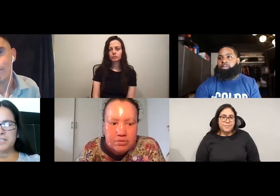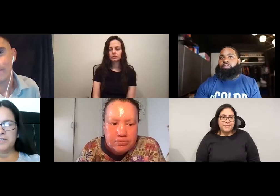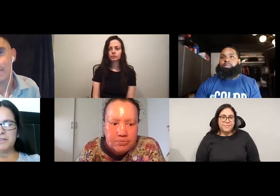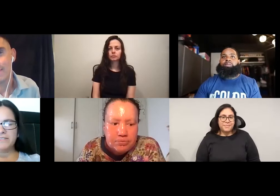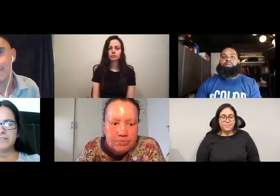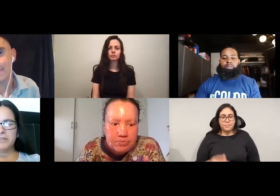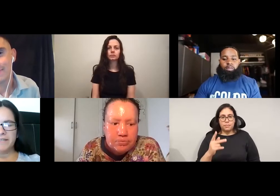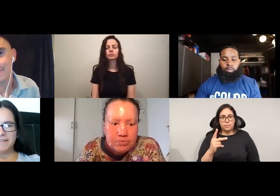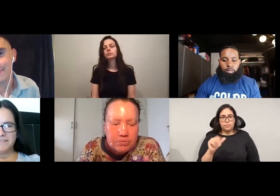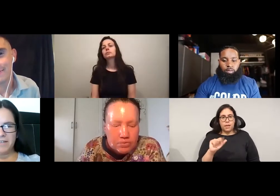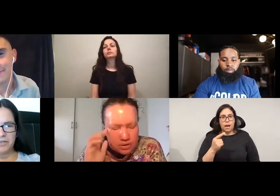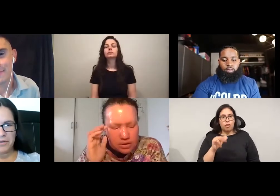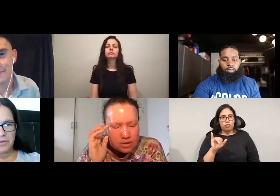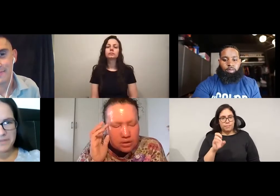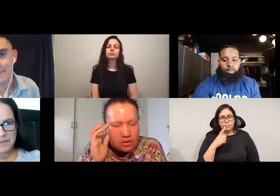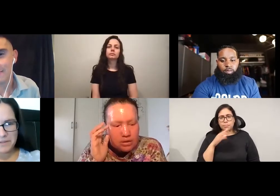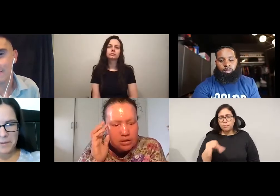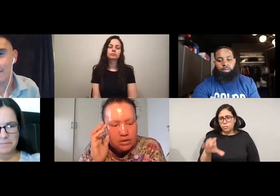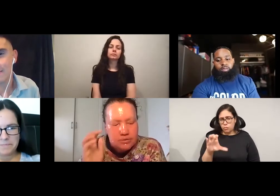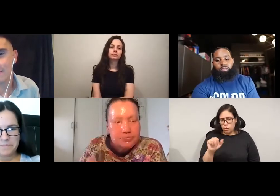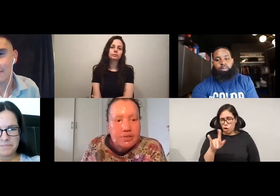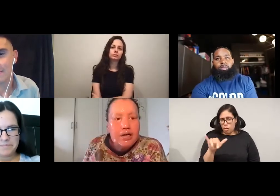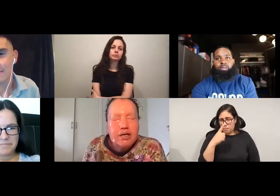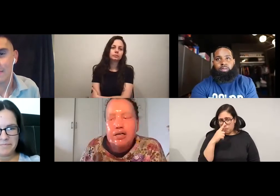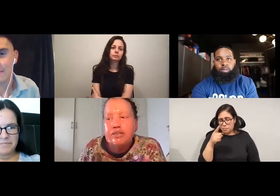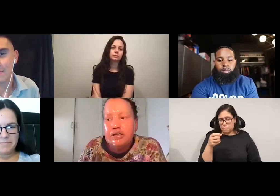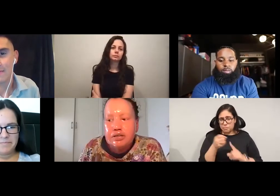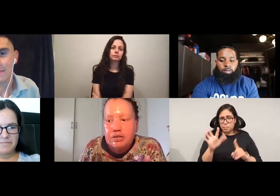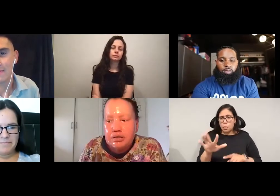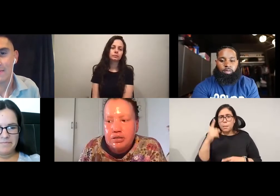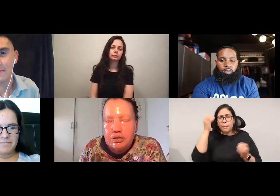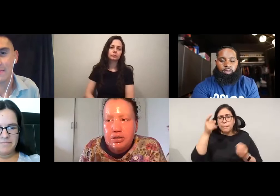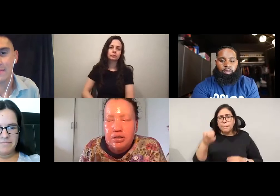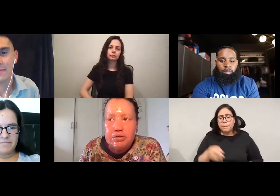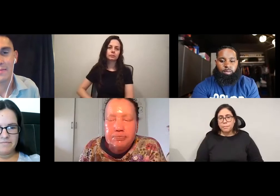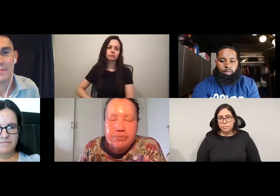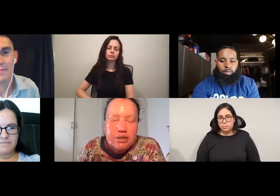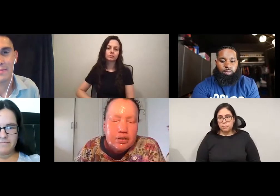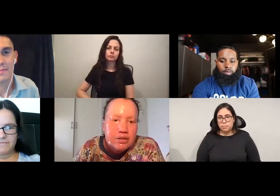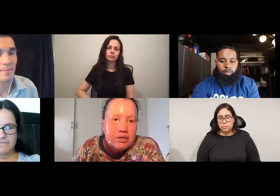Carly, can you give us a little bit of insight on your thoughts on this one? Yeah, I think that